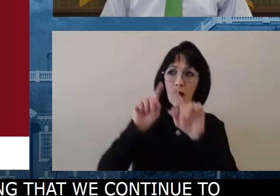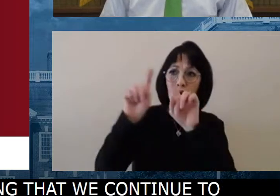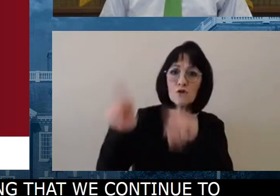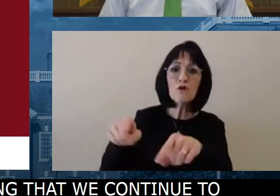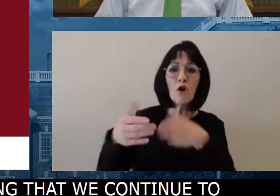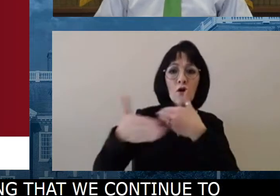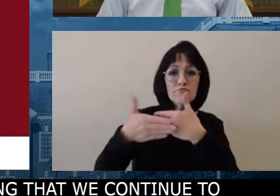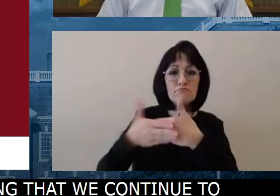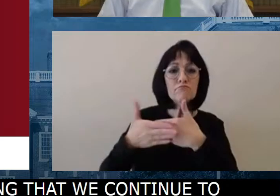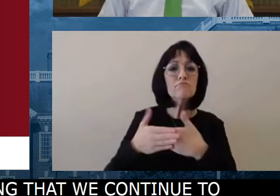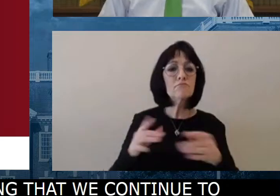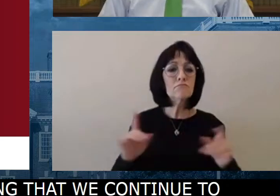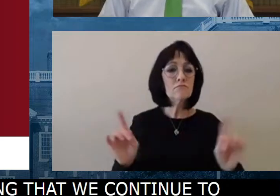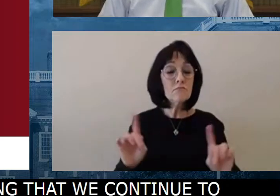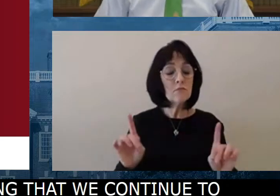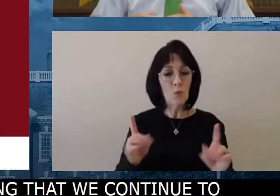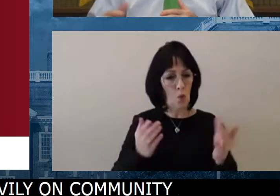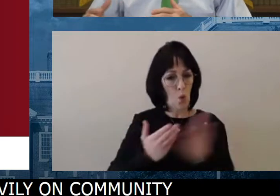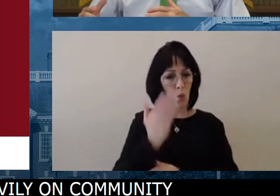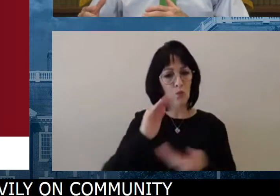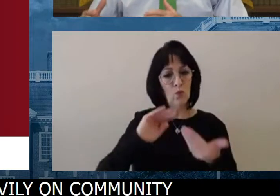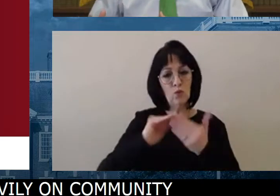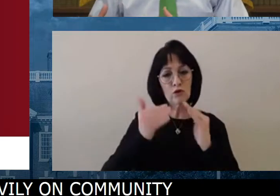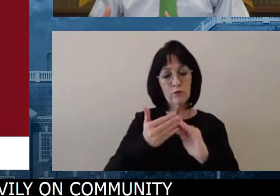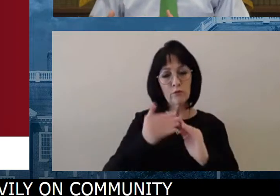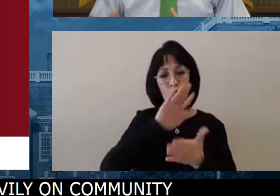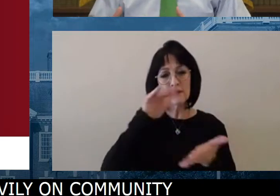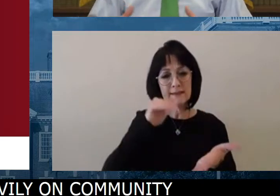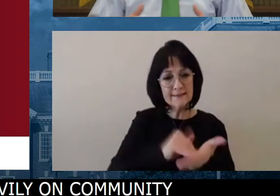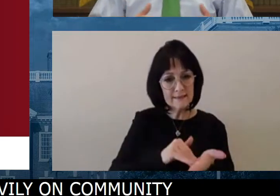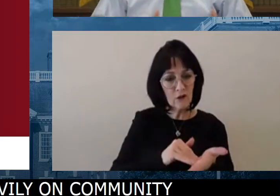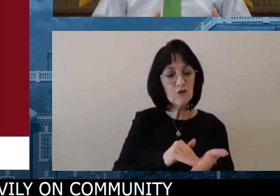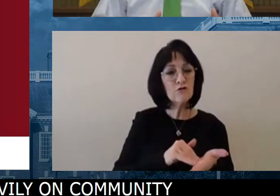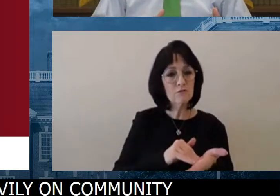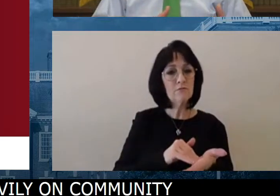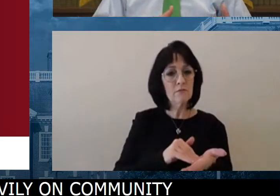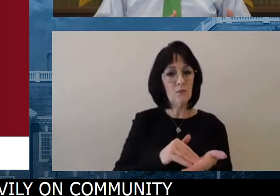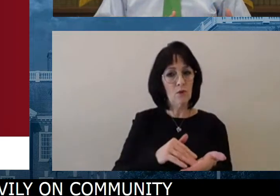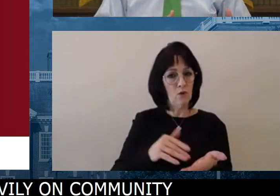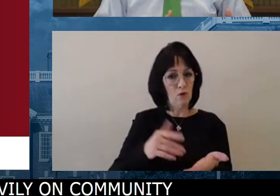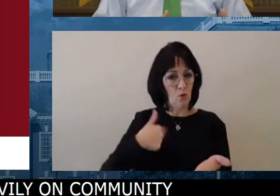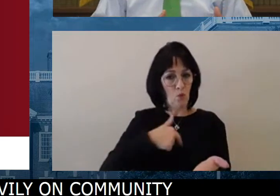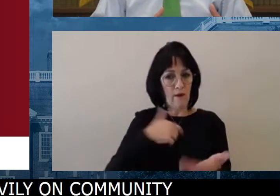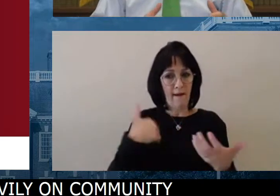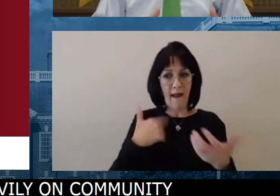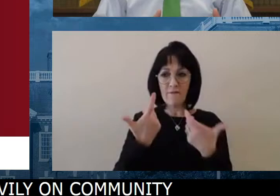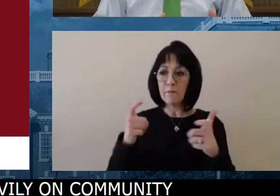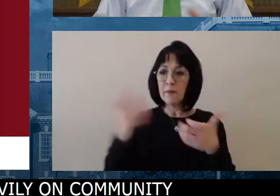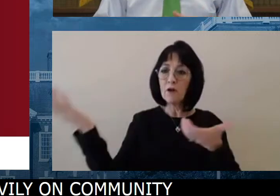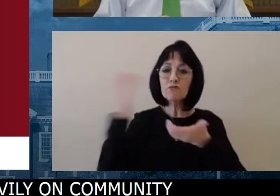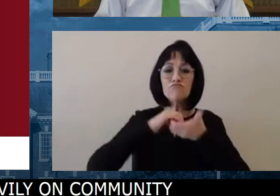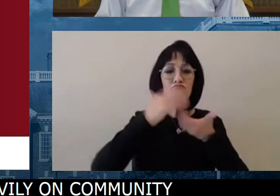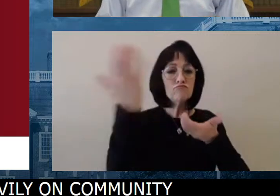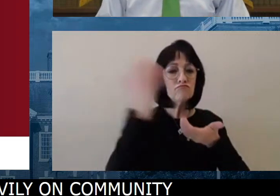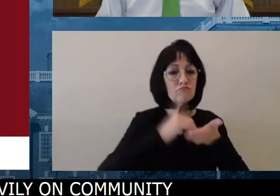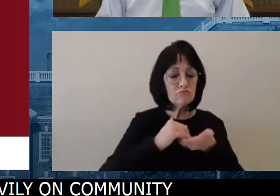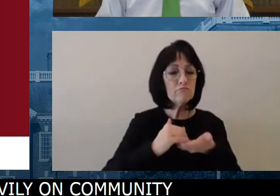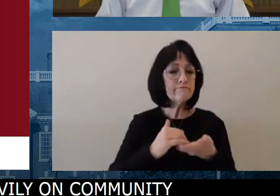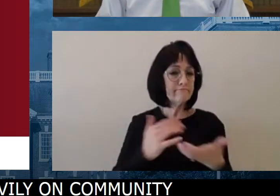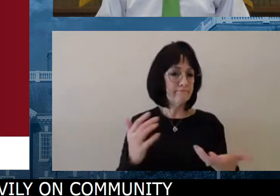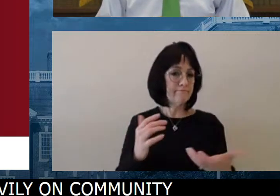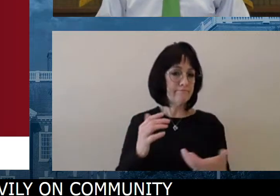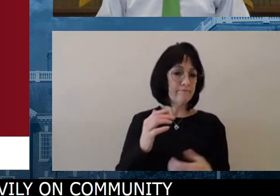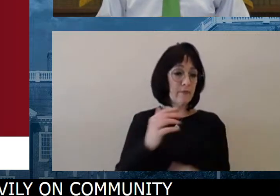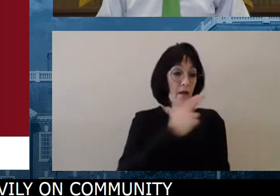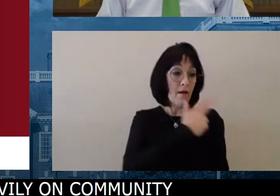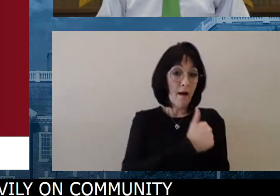Health really doing an excellent job partnering up large healthcare organizations like our hospitals and